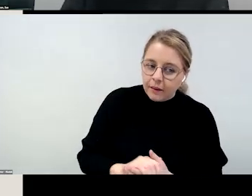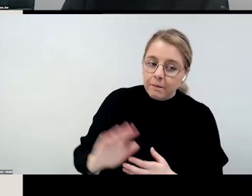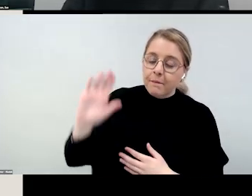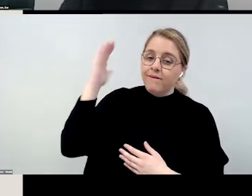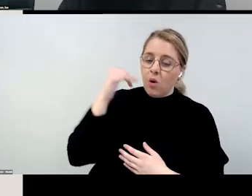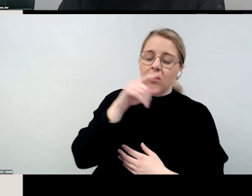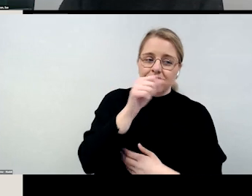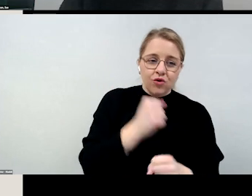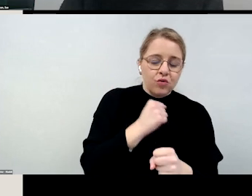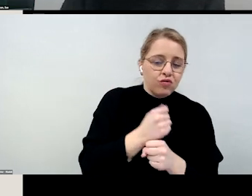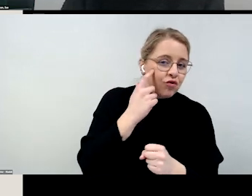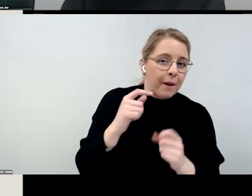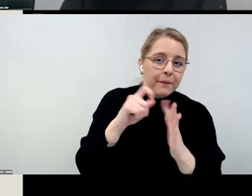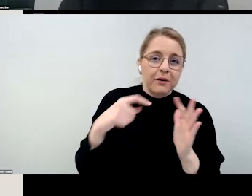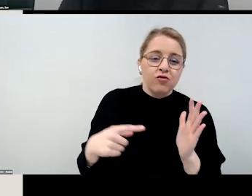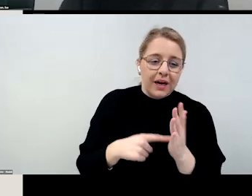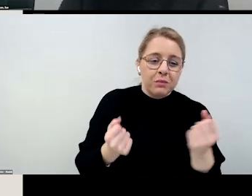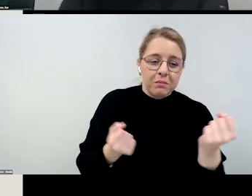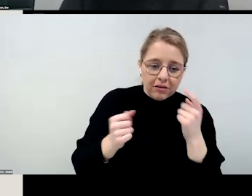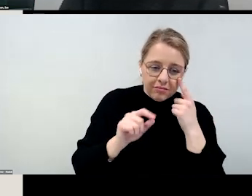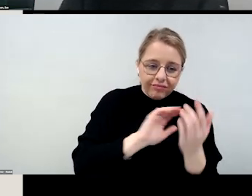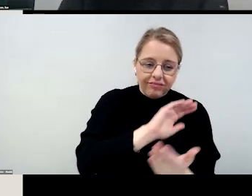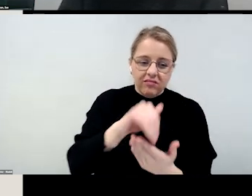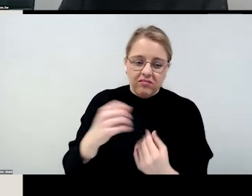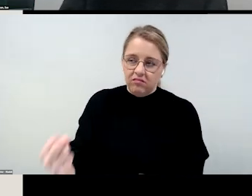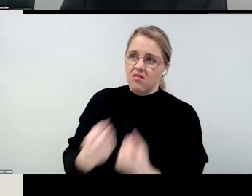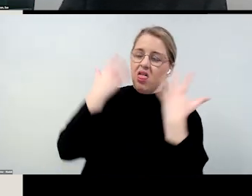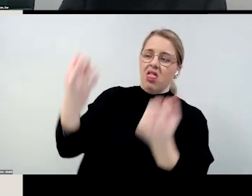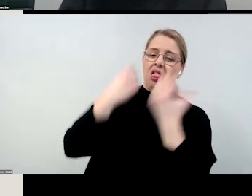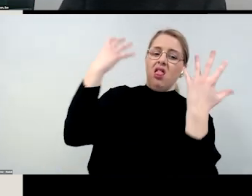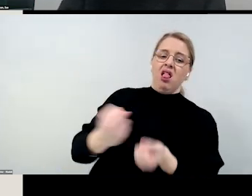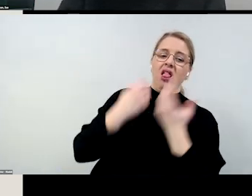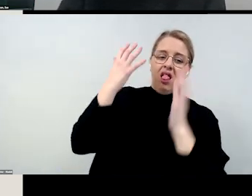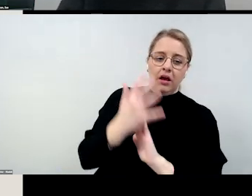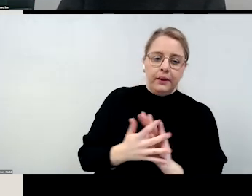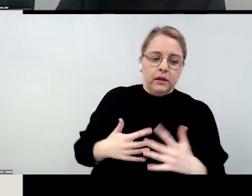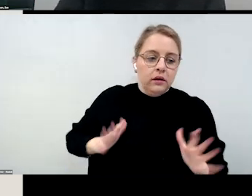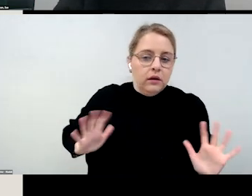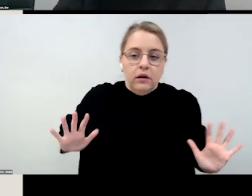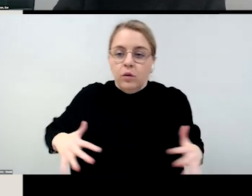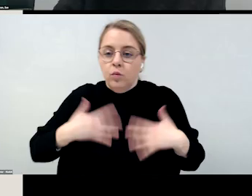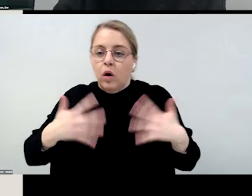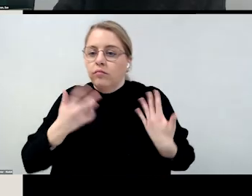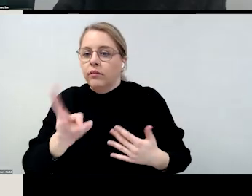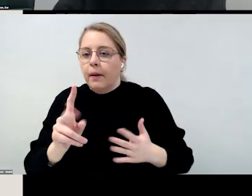he experienced verbal harassment, making him anxious about using it ever again, even with a support worker.